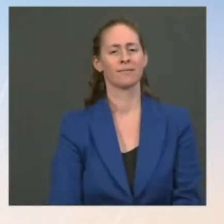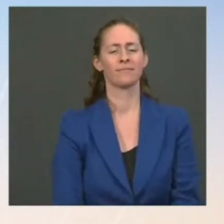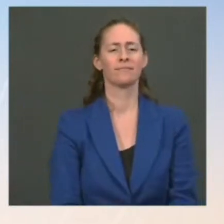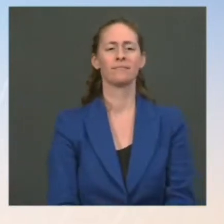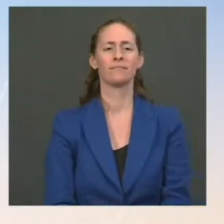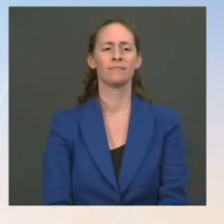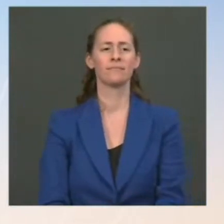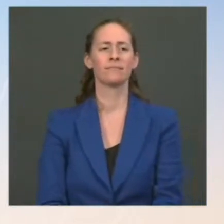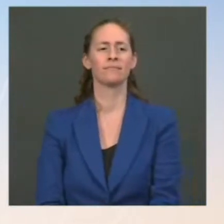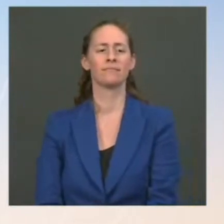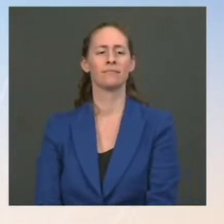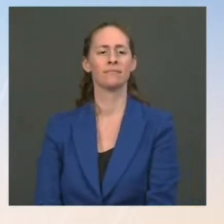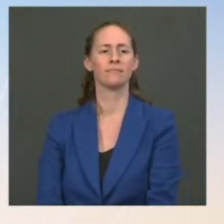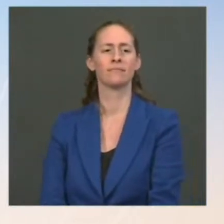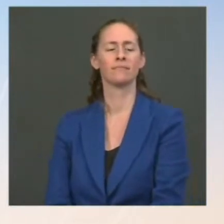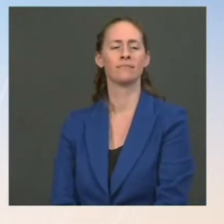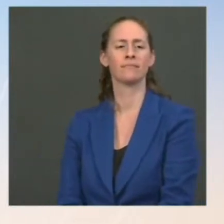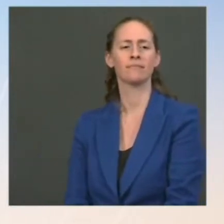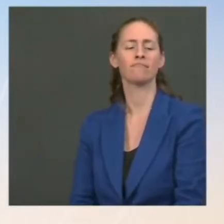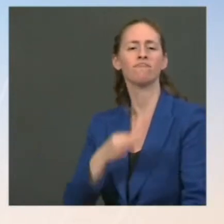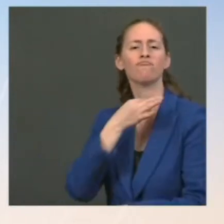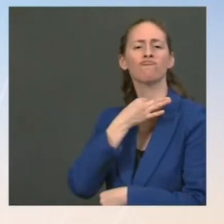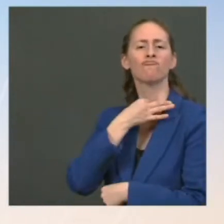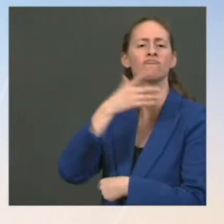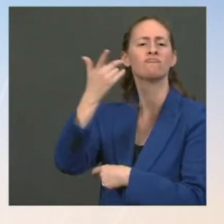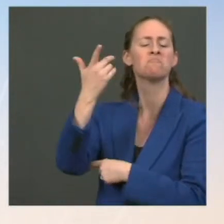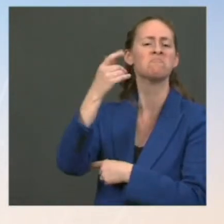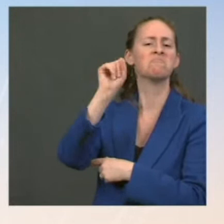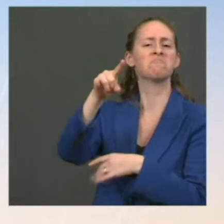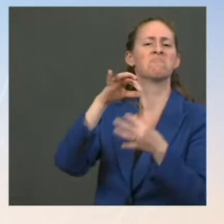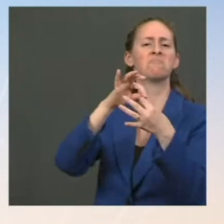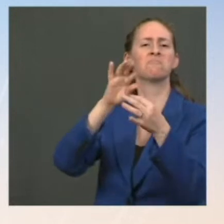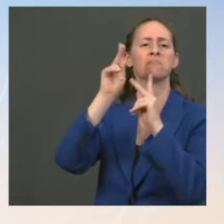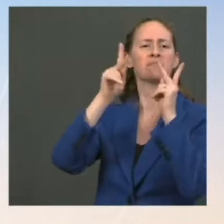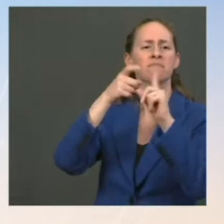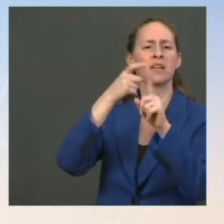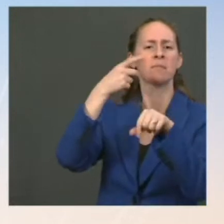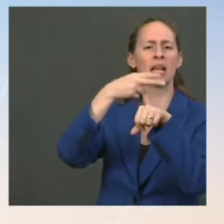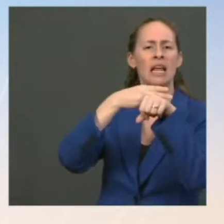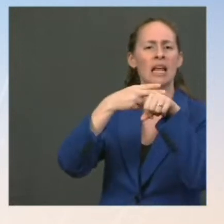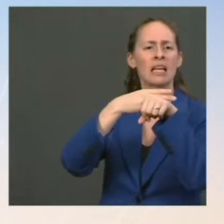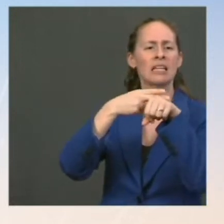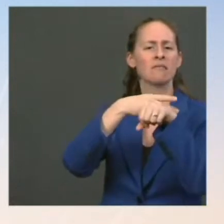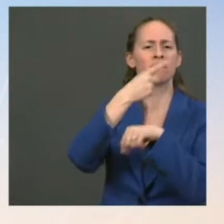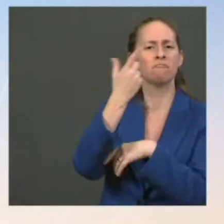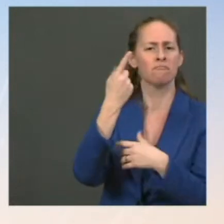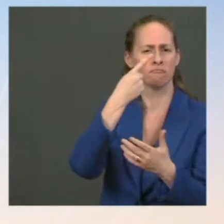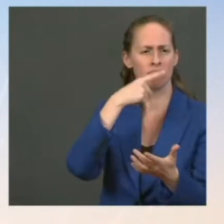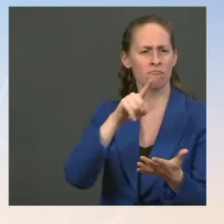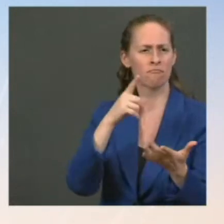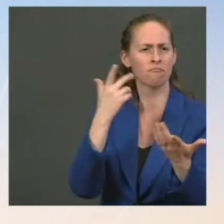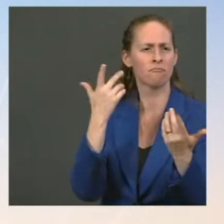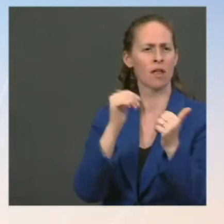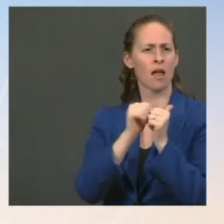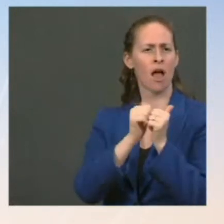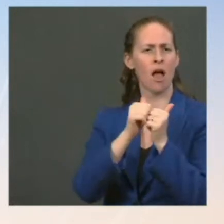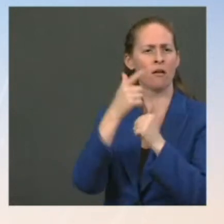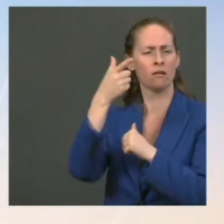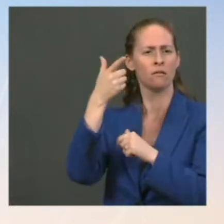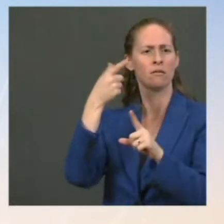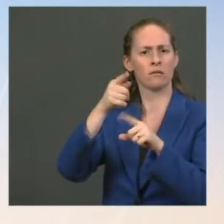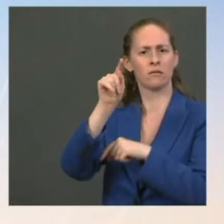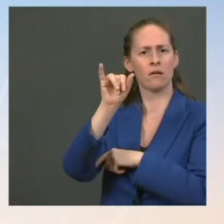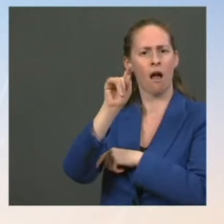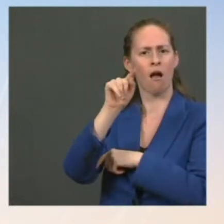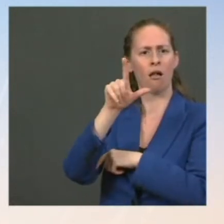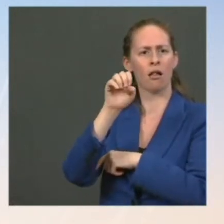migrant issue? Sure. Can you talk a bit more about the need to continue to use Title 42 and why that's so important to this administration? And also